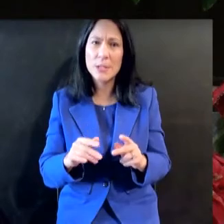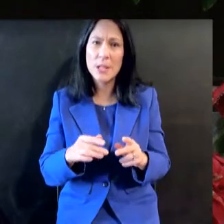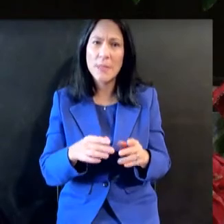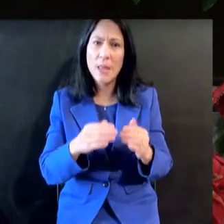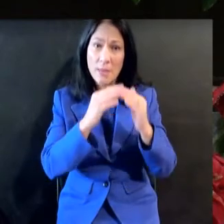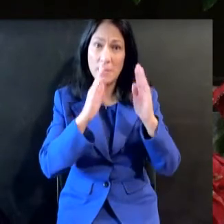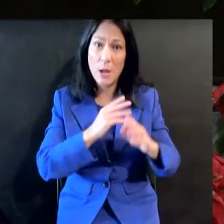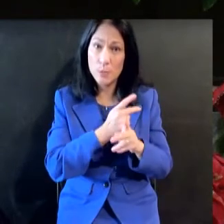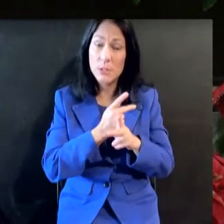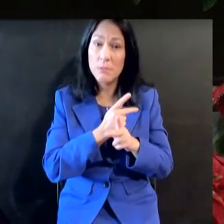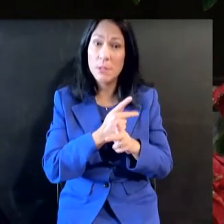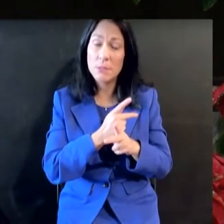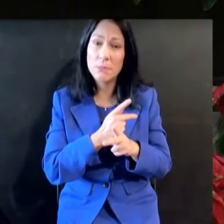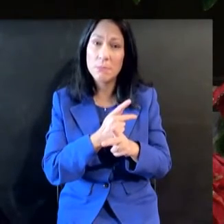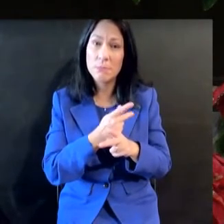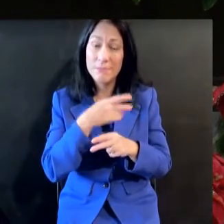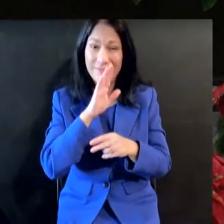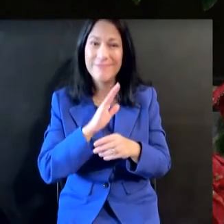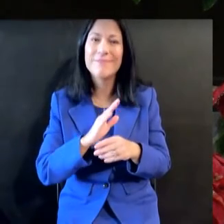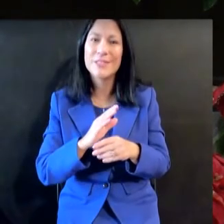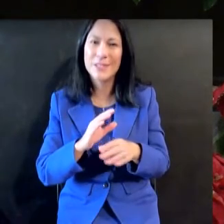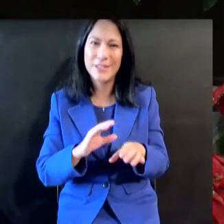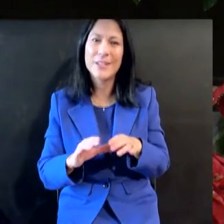God does.